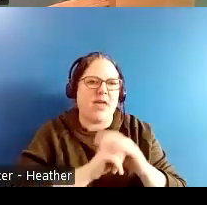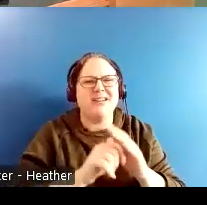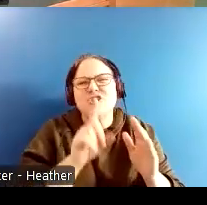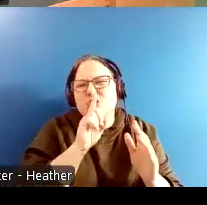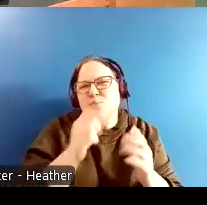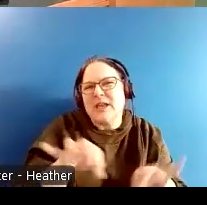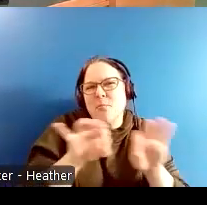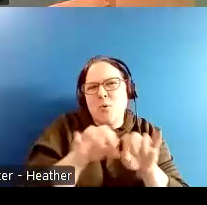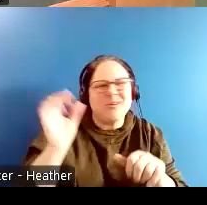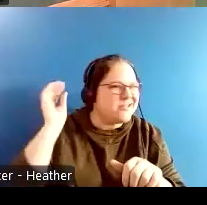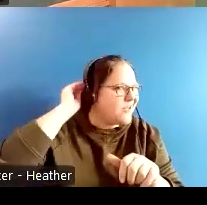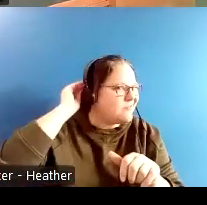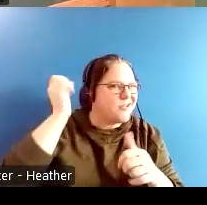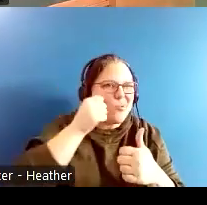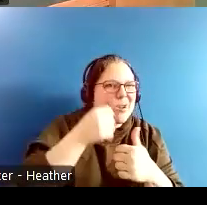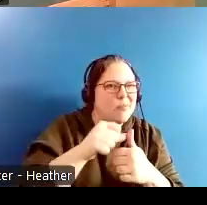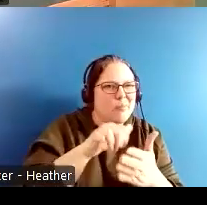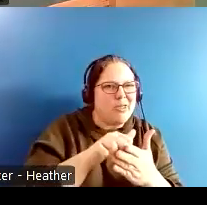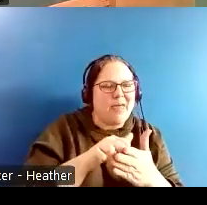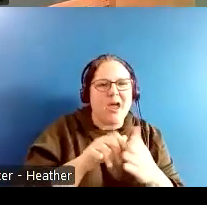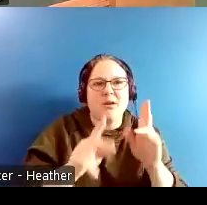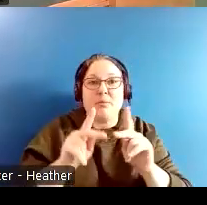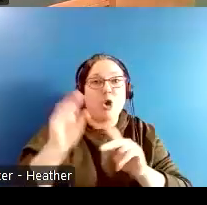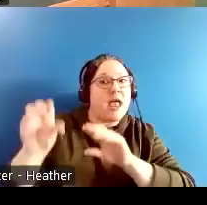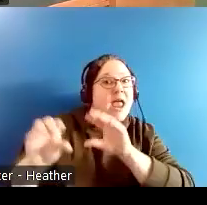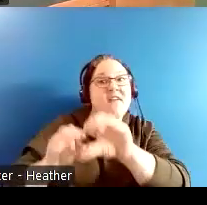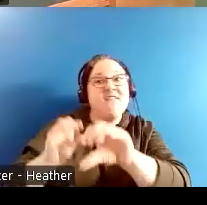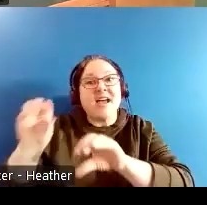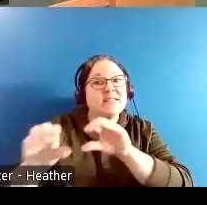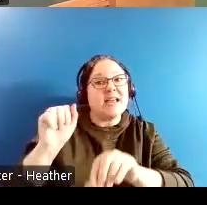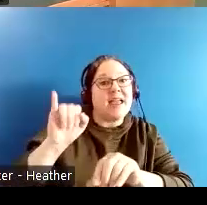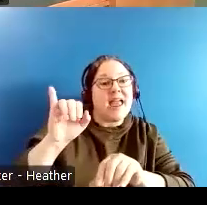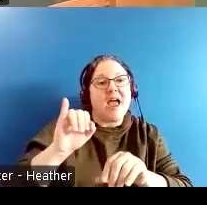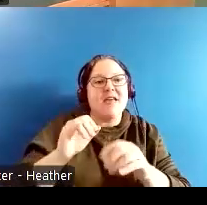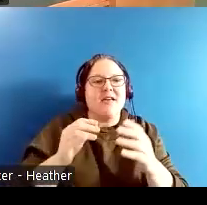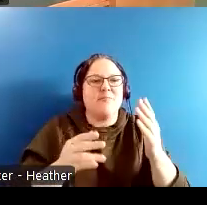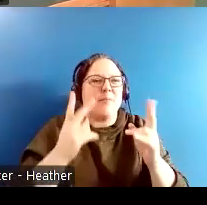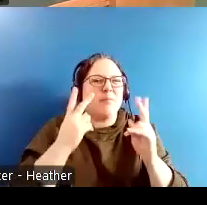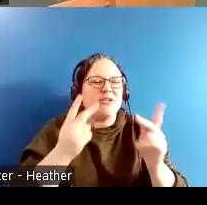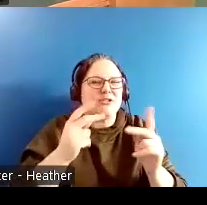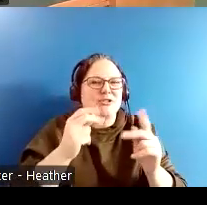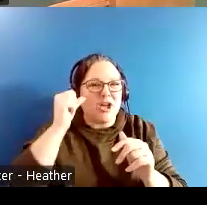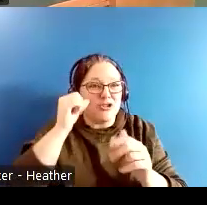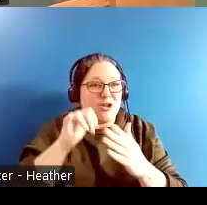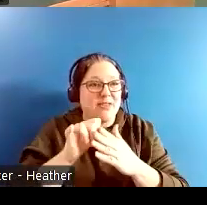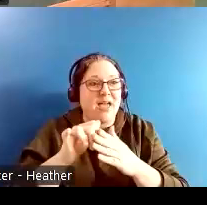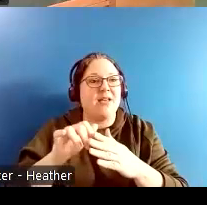mind. Like people are investing all this stuff in AI. Maybe people saw yesterday the market went down for AI.